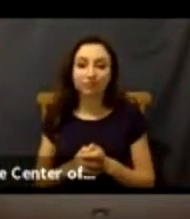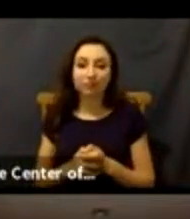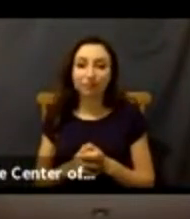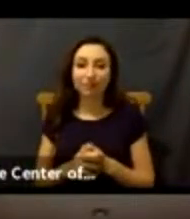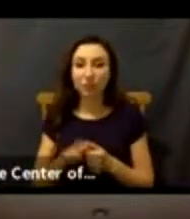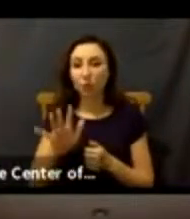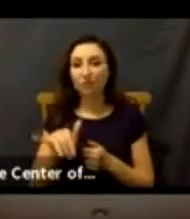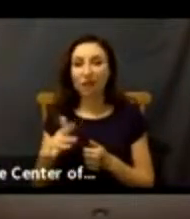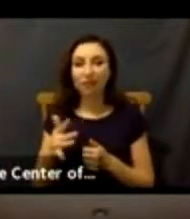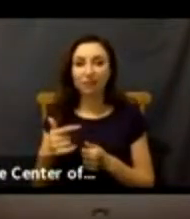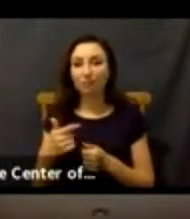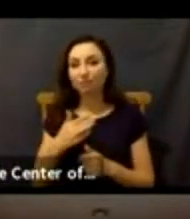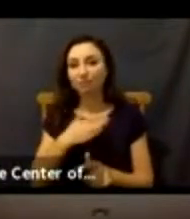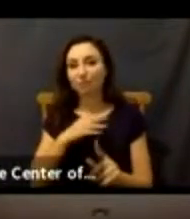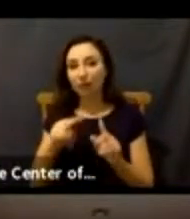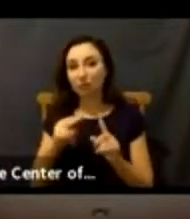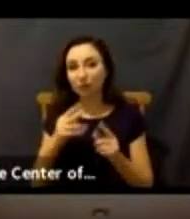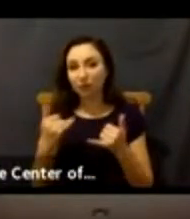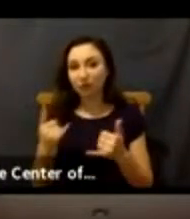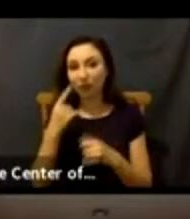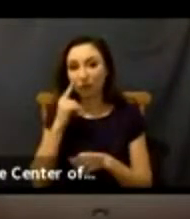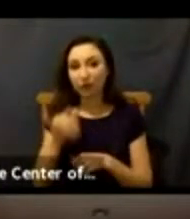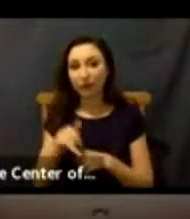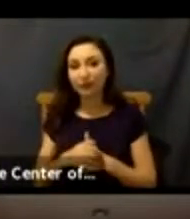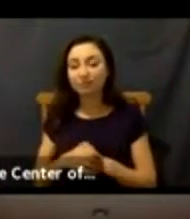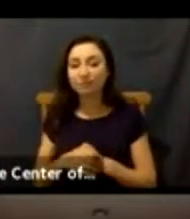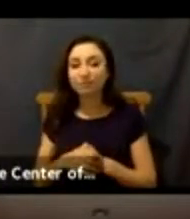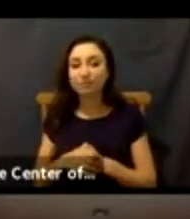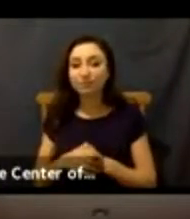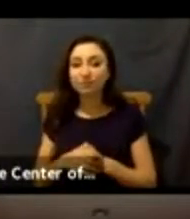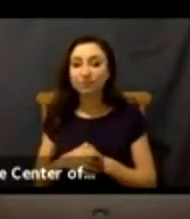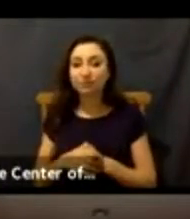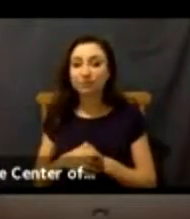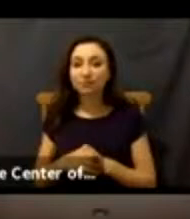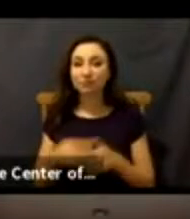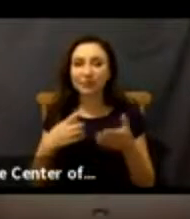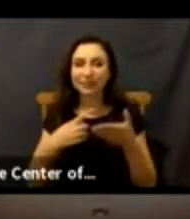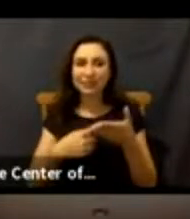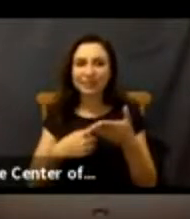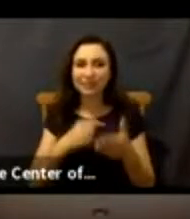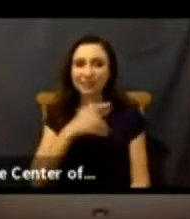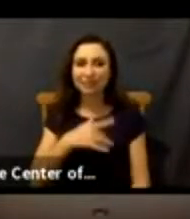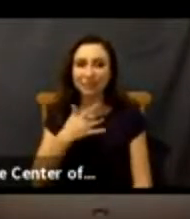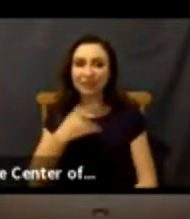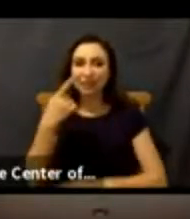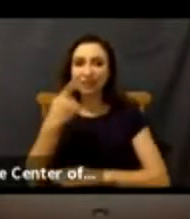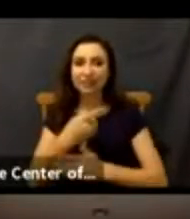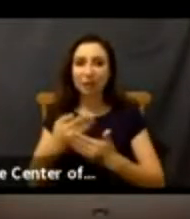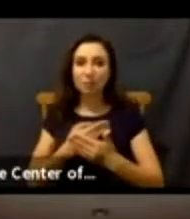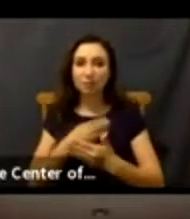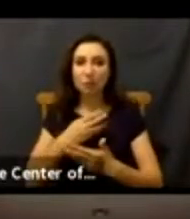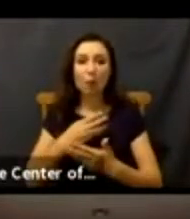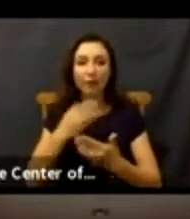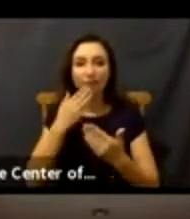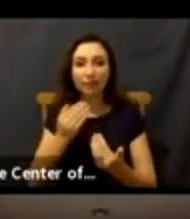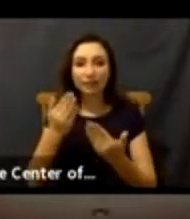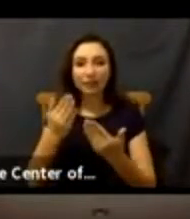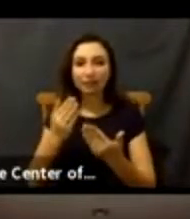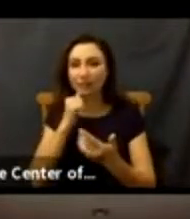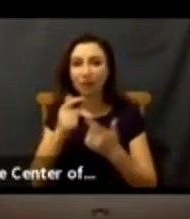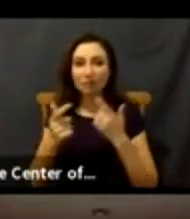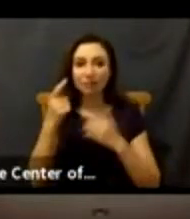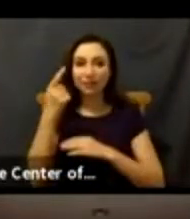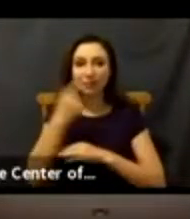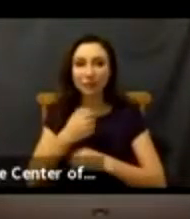kind of where I am with that. It Kind of talked about it and didn't feel like the day before Thanksgiving was all that big a deal to have a meeting. But